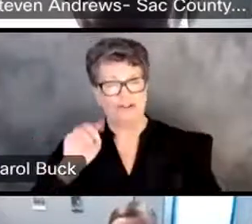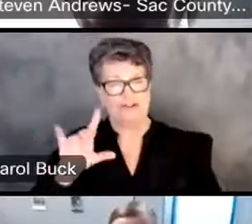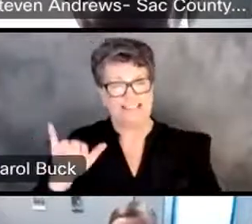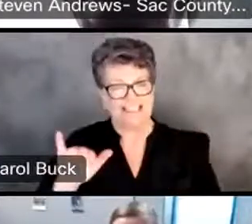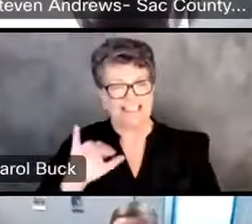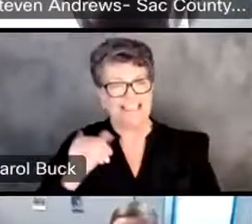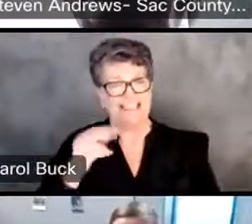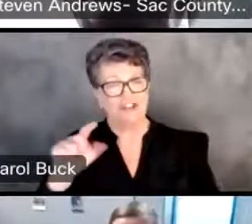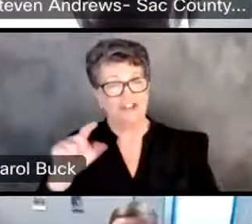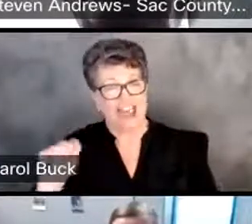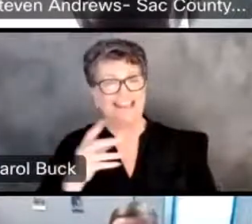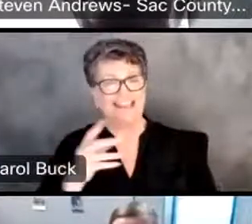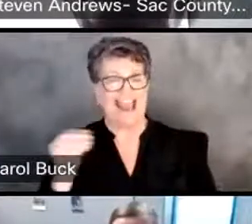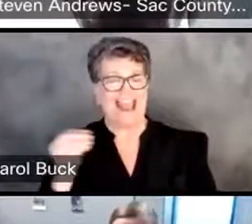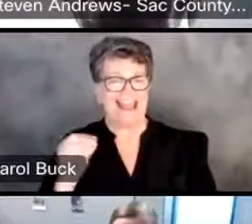Janet, and Samantha.